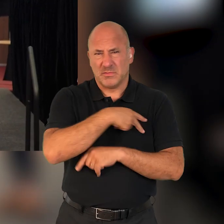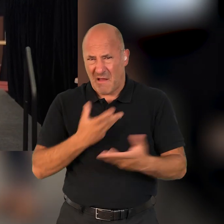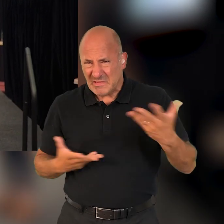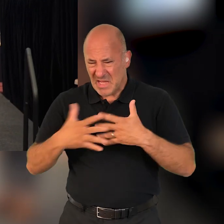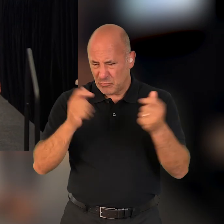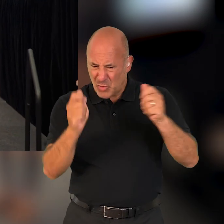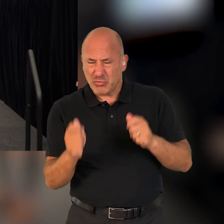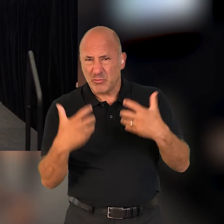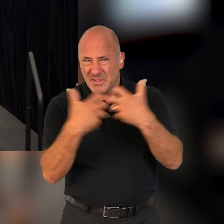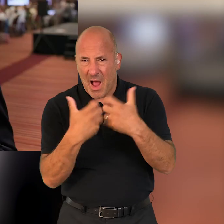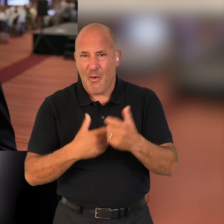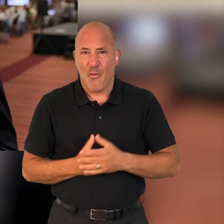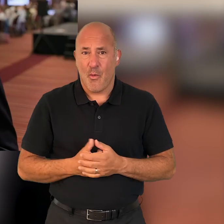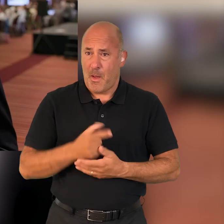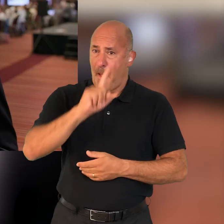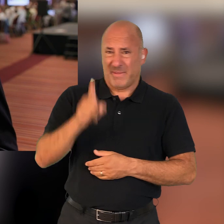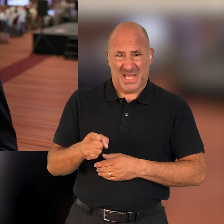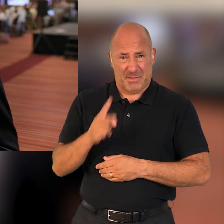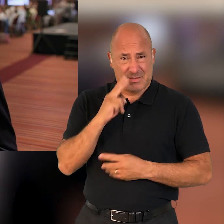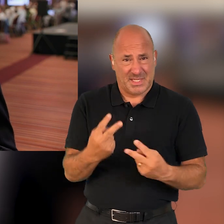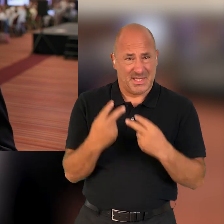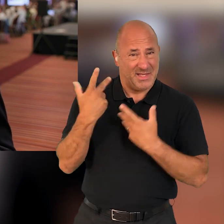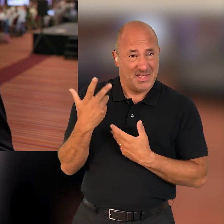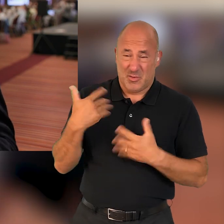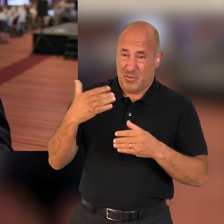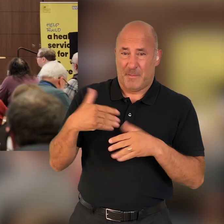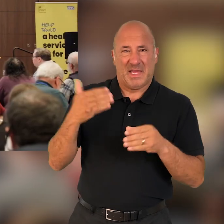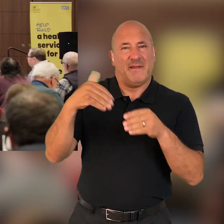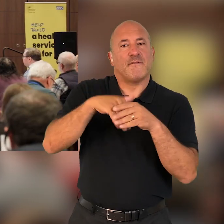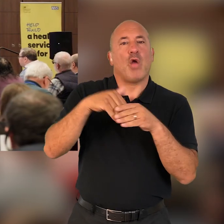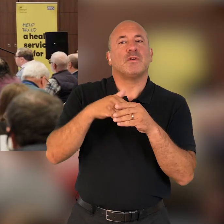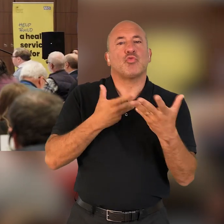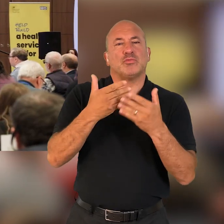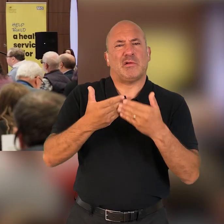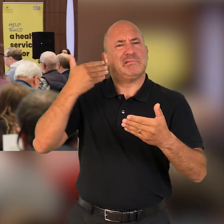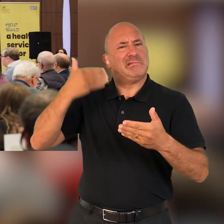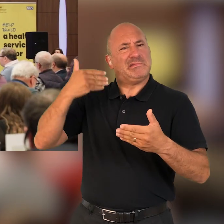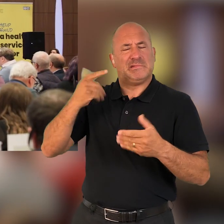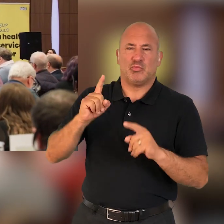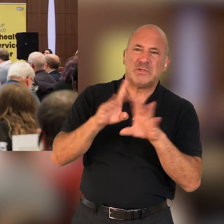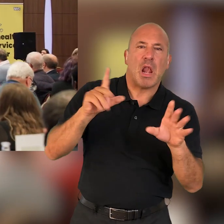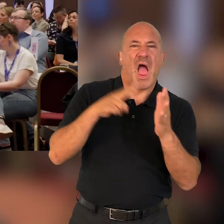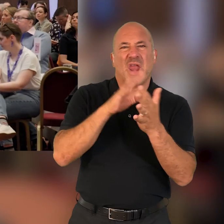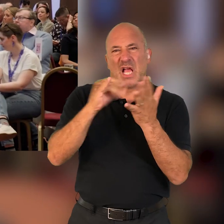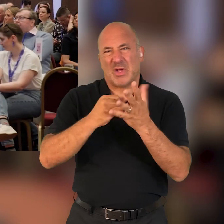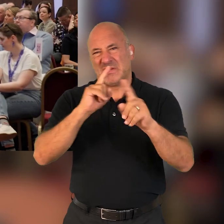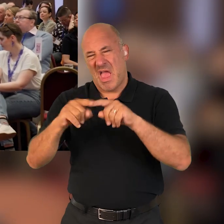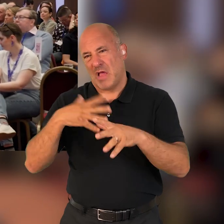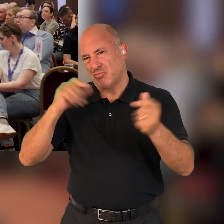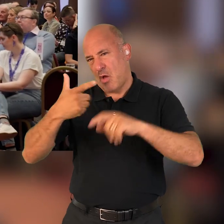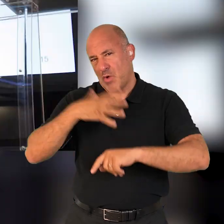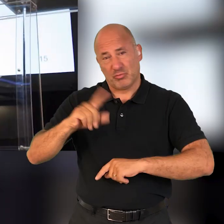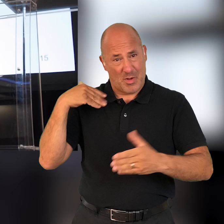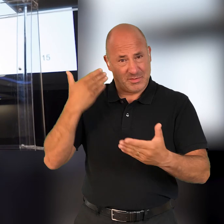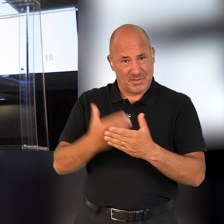could be implemented. All of these people behind me, they've been part of the earlier consultation about their experiences of the